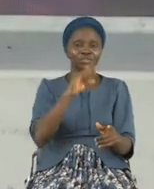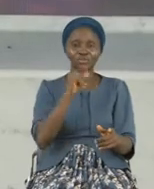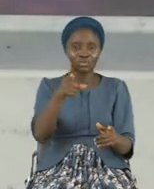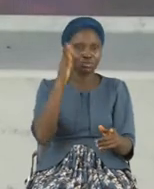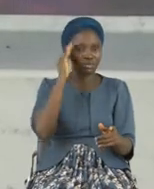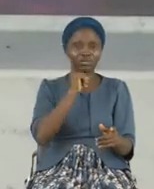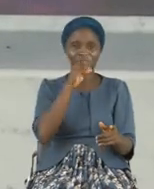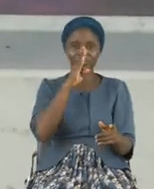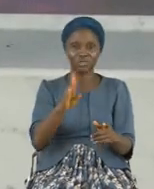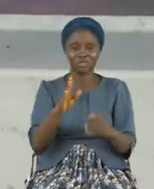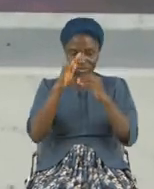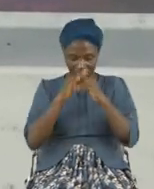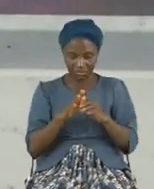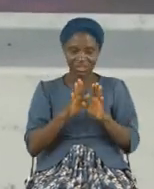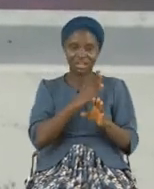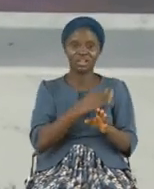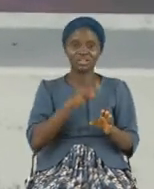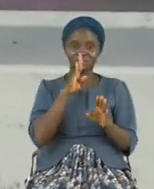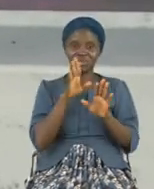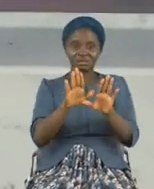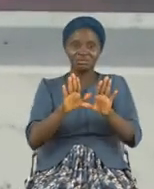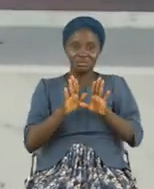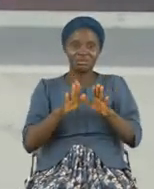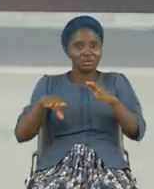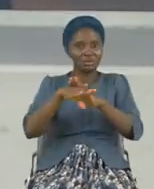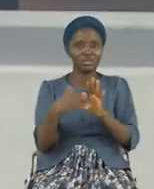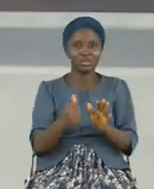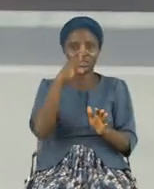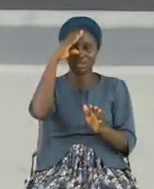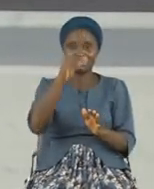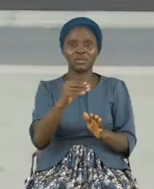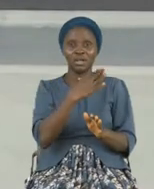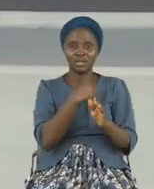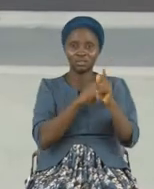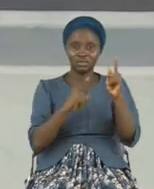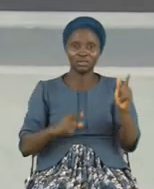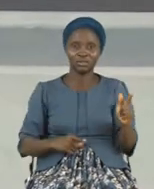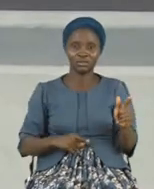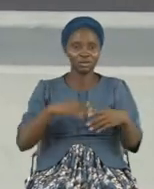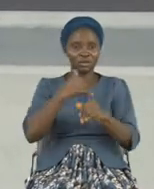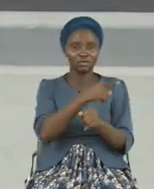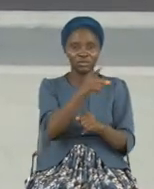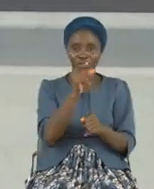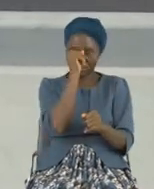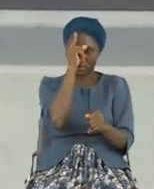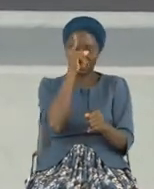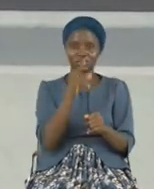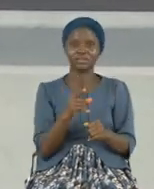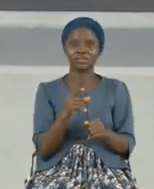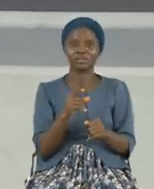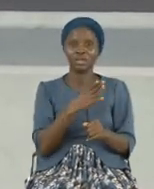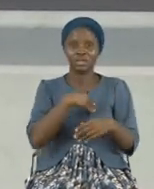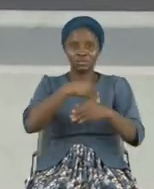and fidgeting under any man. And the Lord give you understanding and make you to